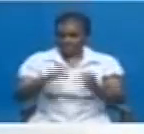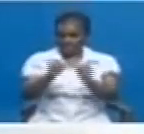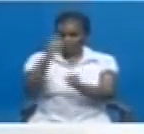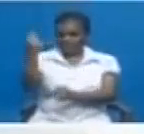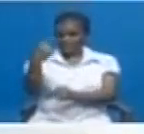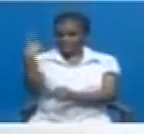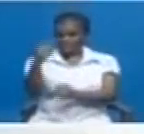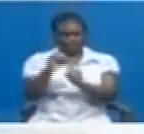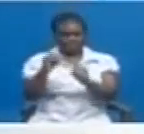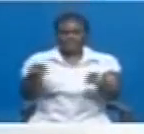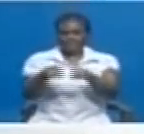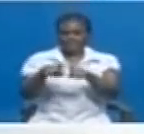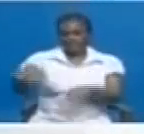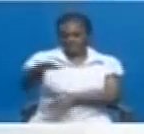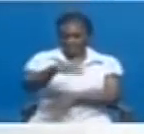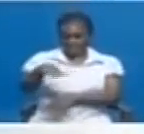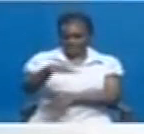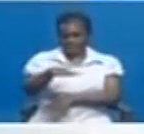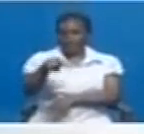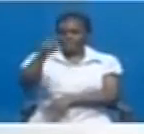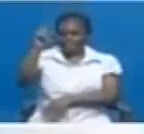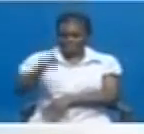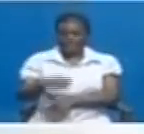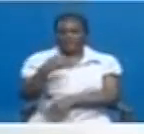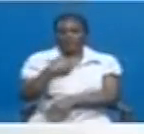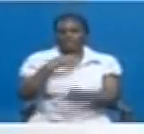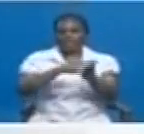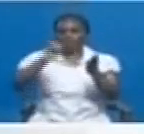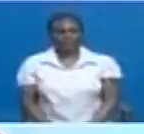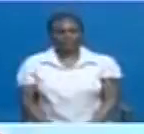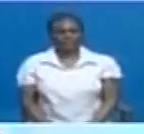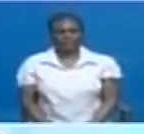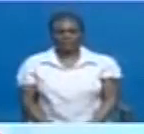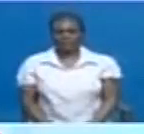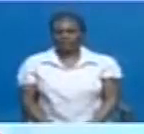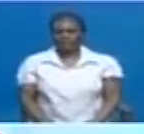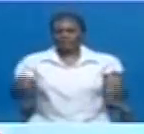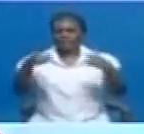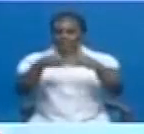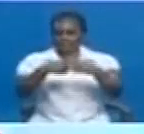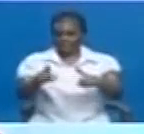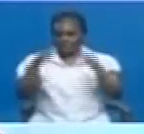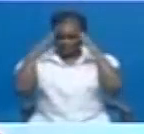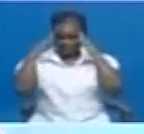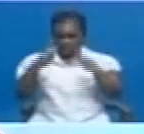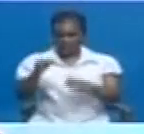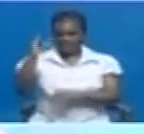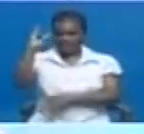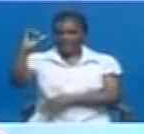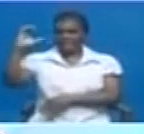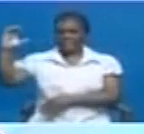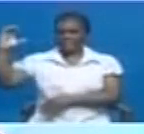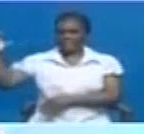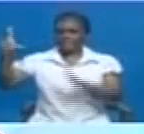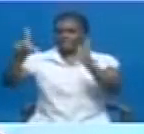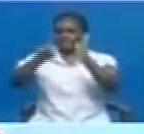Kenya, but in the region as well, if at all the region has to eradicate polio from its borders. Let's turn our attention to the International Criminal Court.